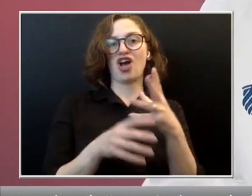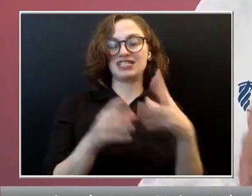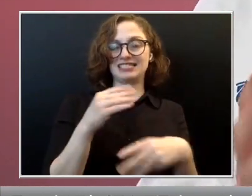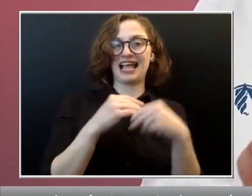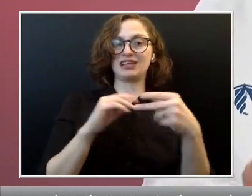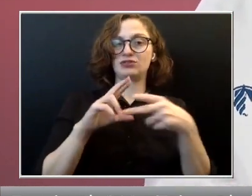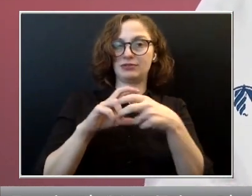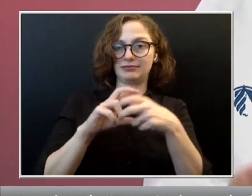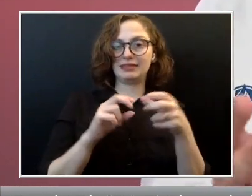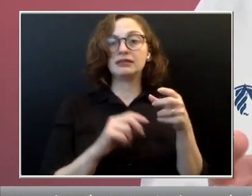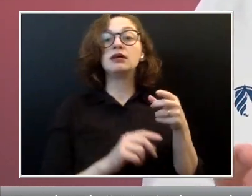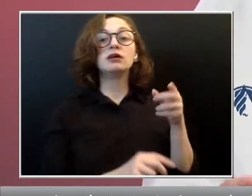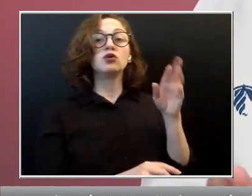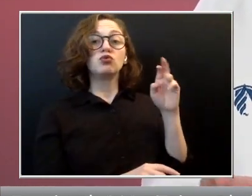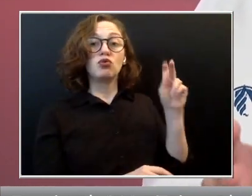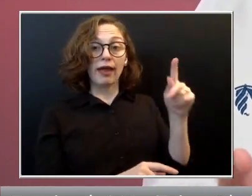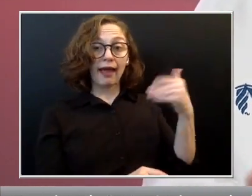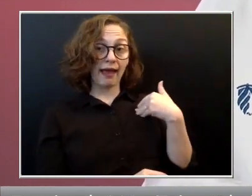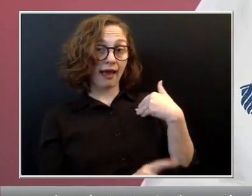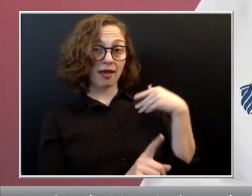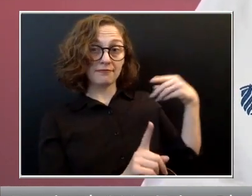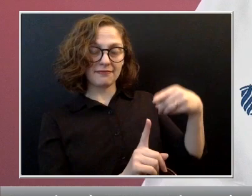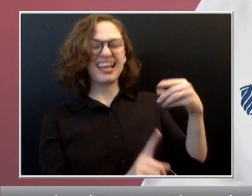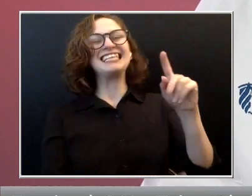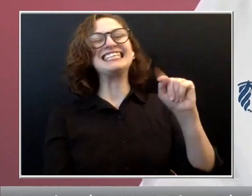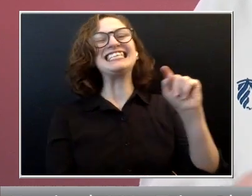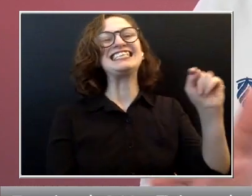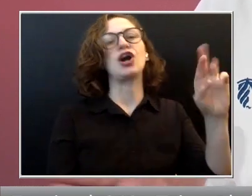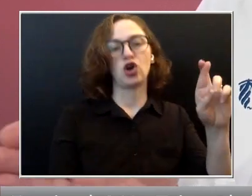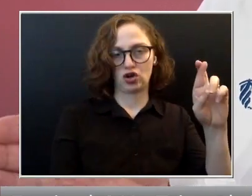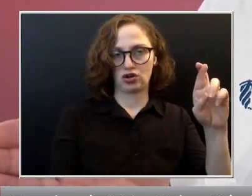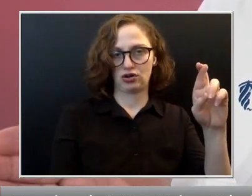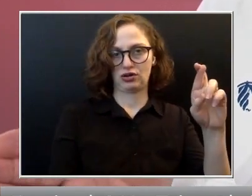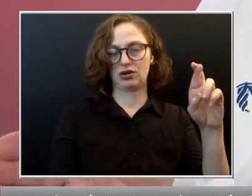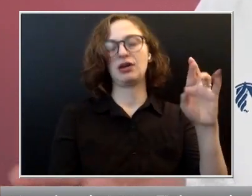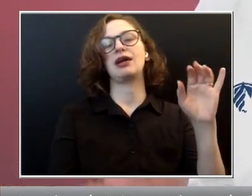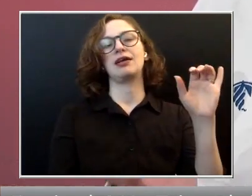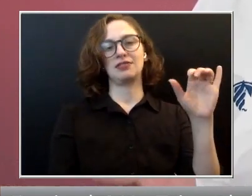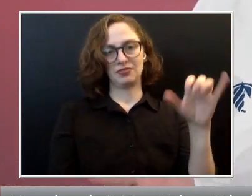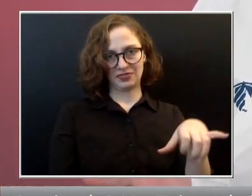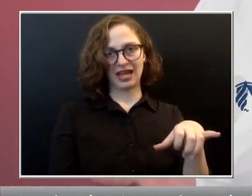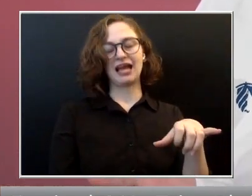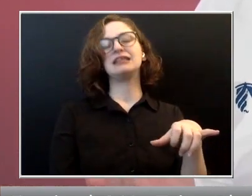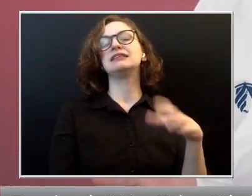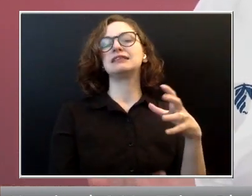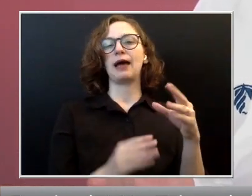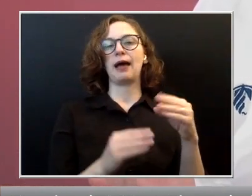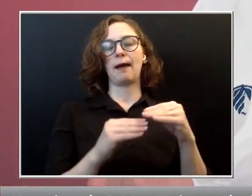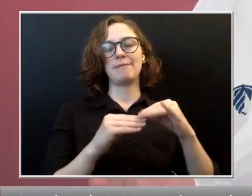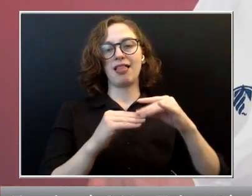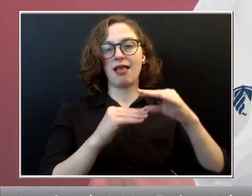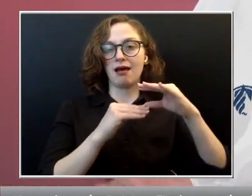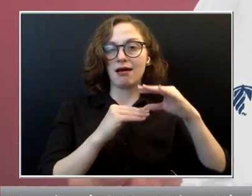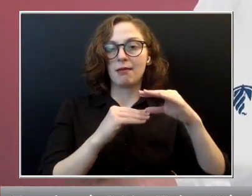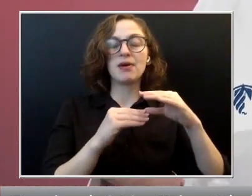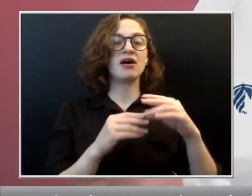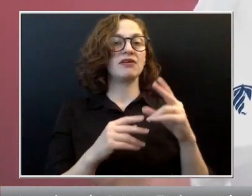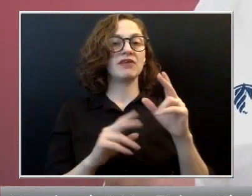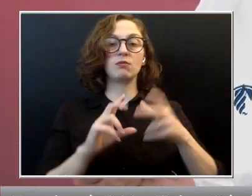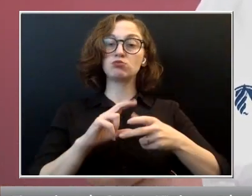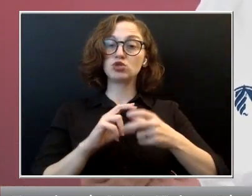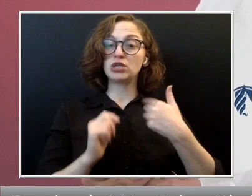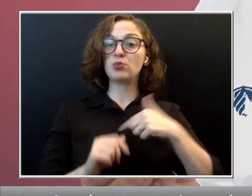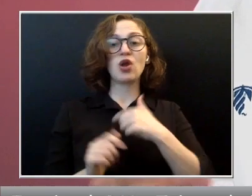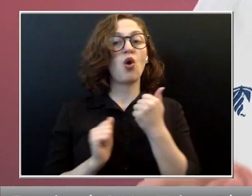TTR. TTR is built up of this transthyretin protein that we all have. It's a normal physiological protein. We call it